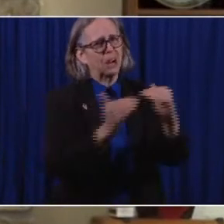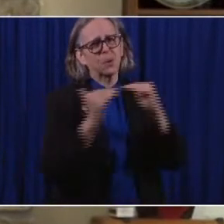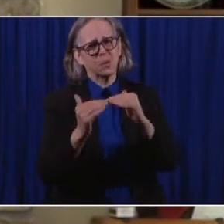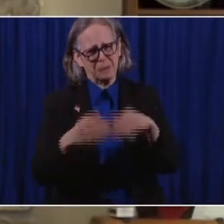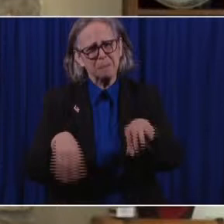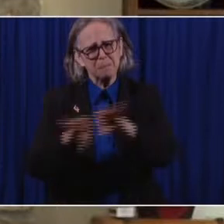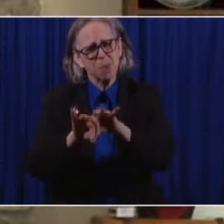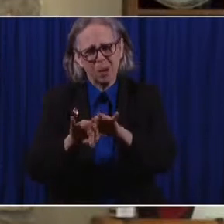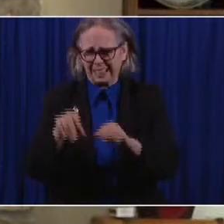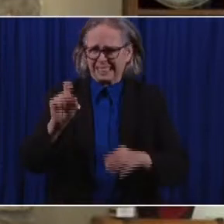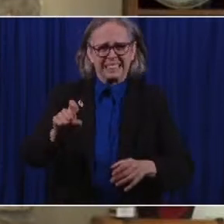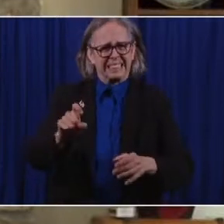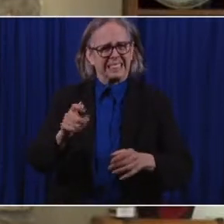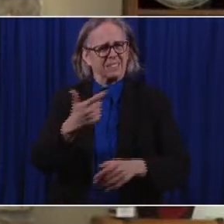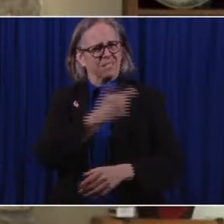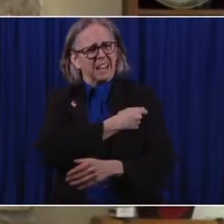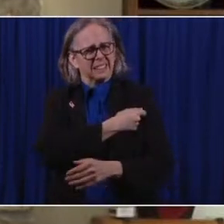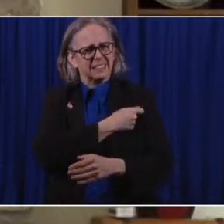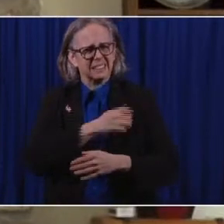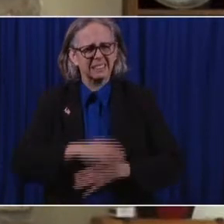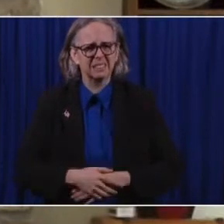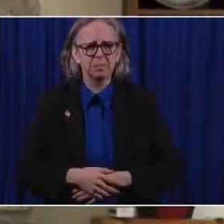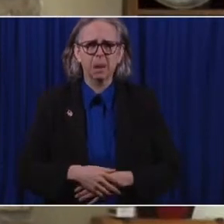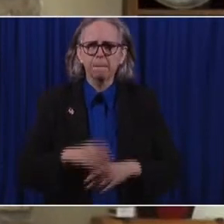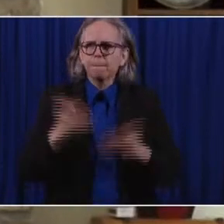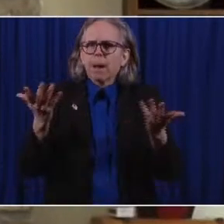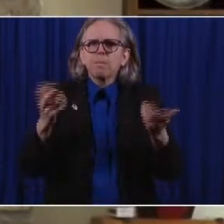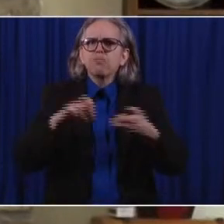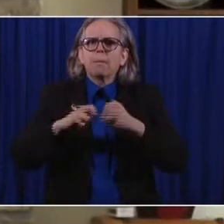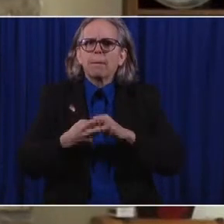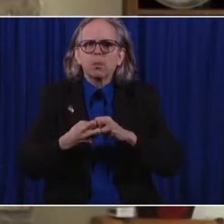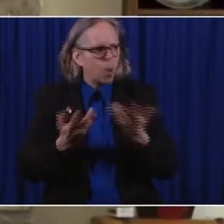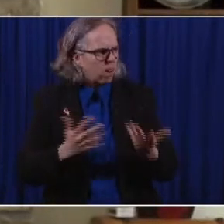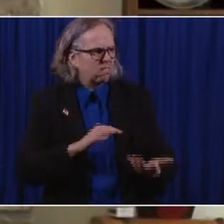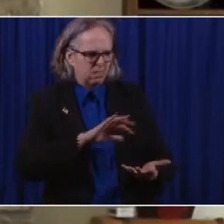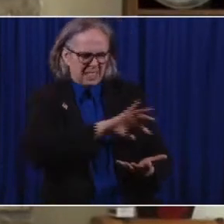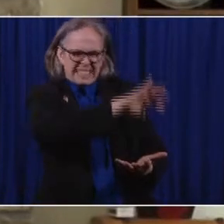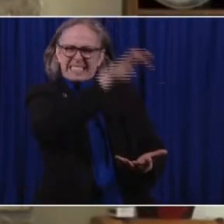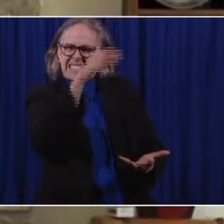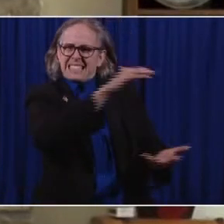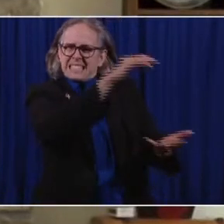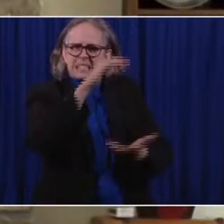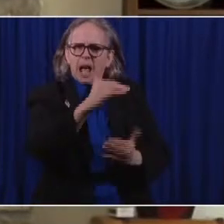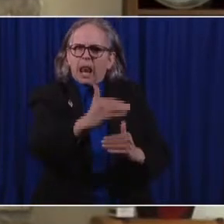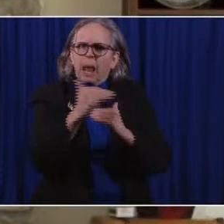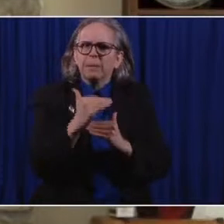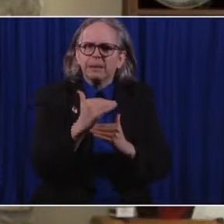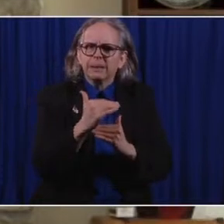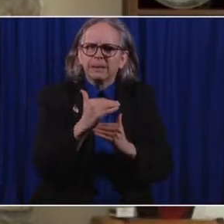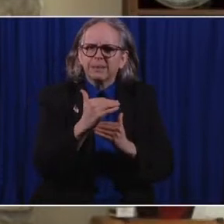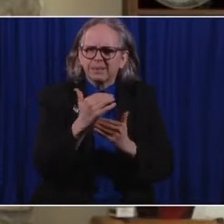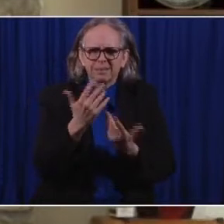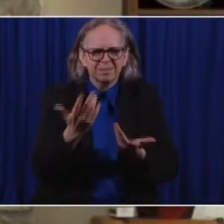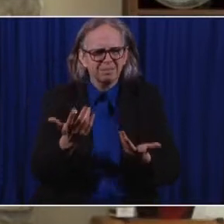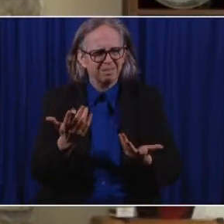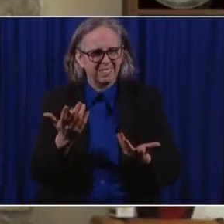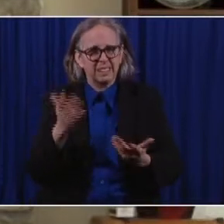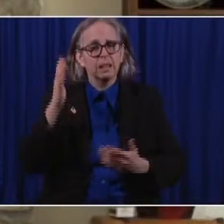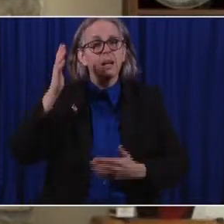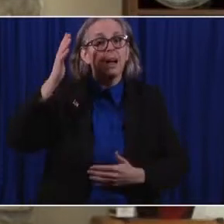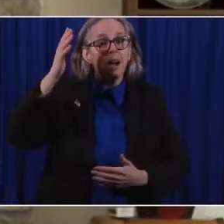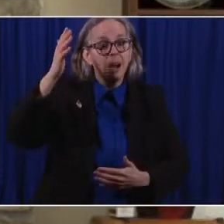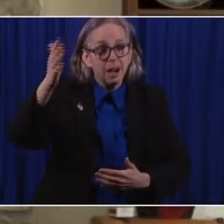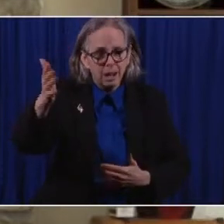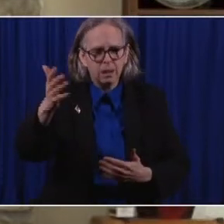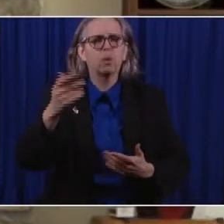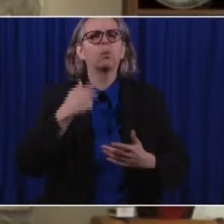at this point. Our goal eventually is to vaccinate anybody in Ohio who wants the vaccination. But we're not there